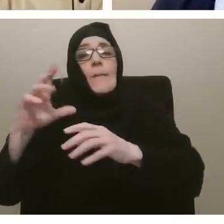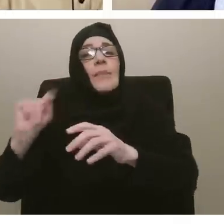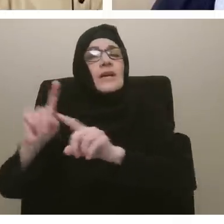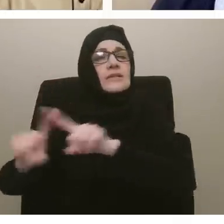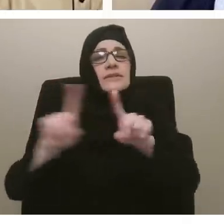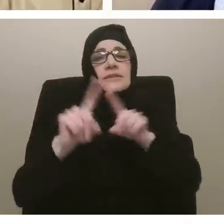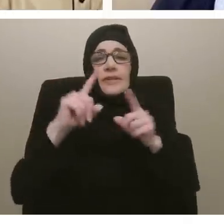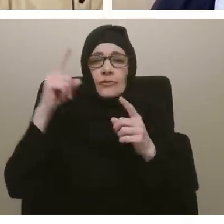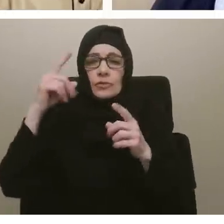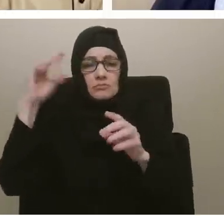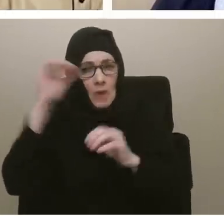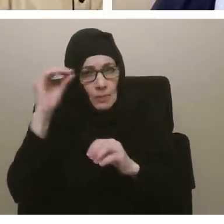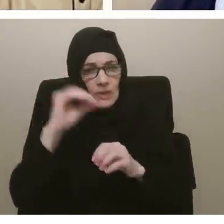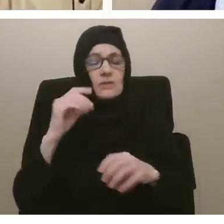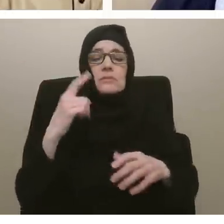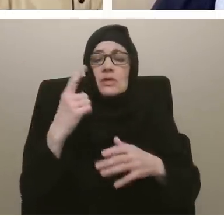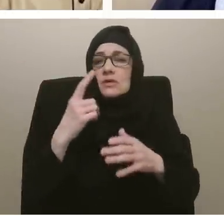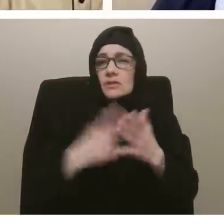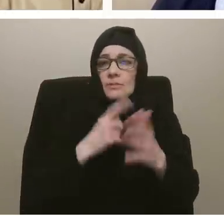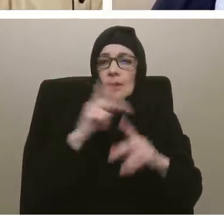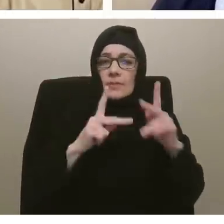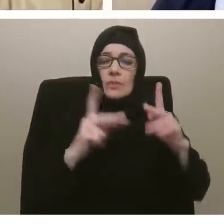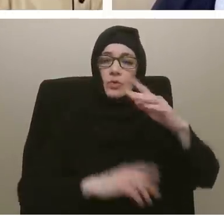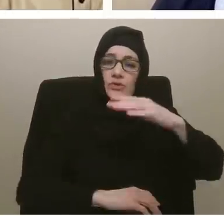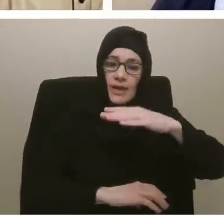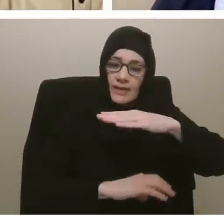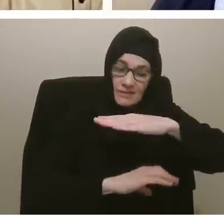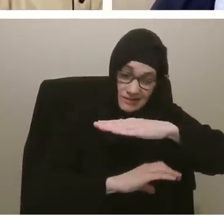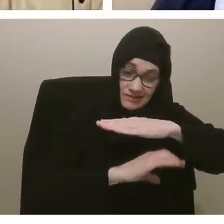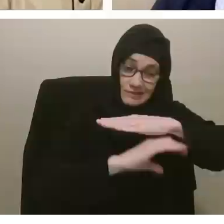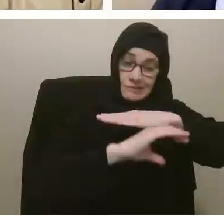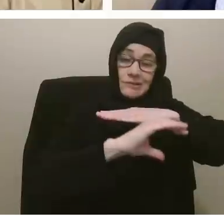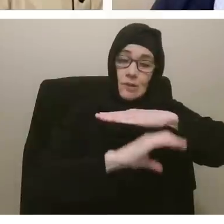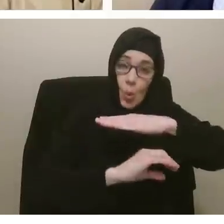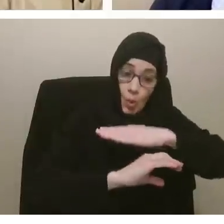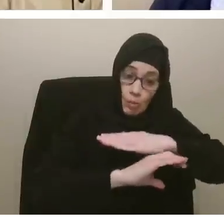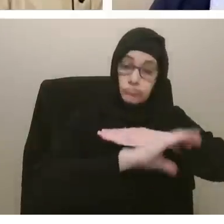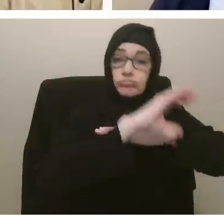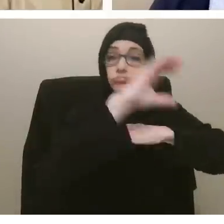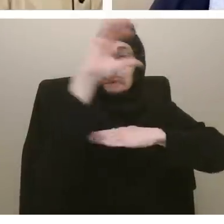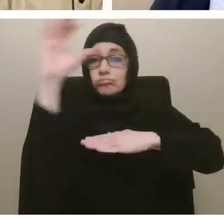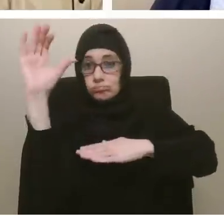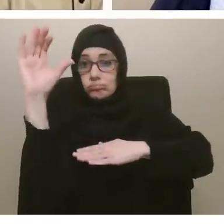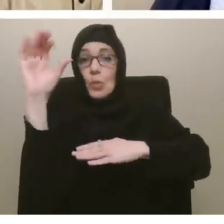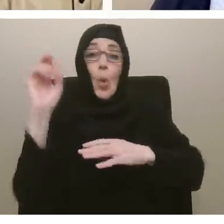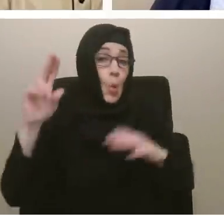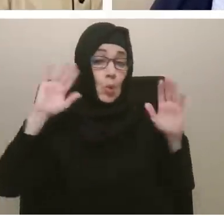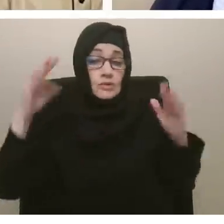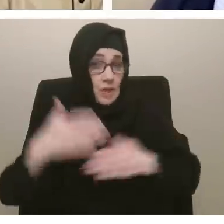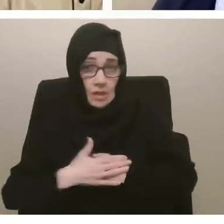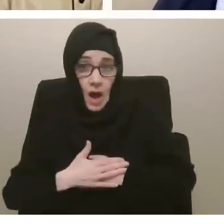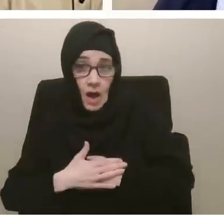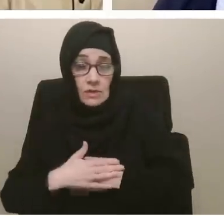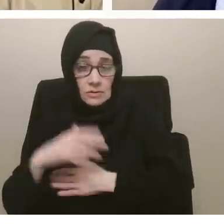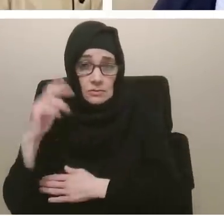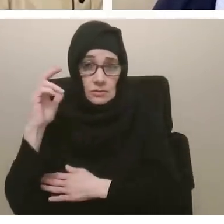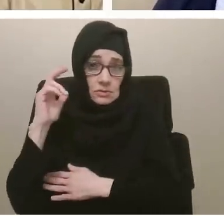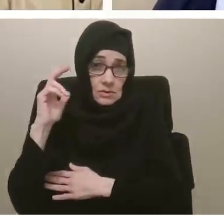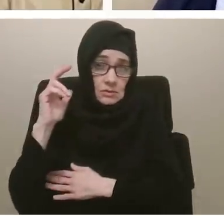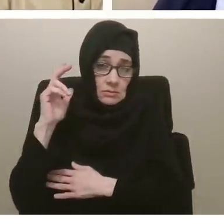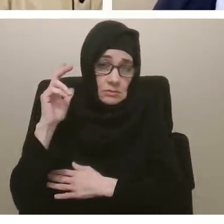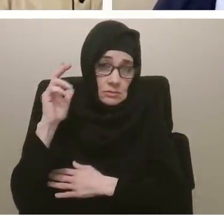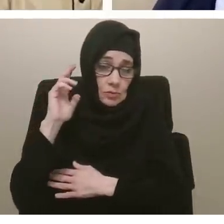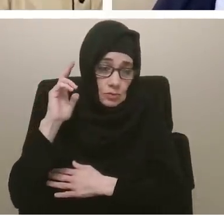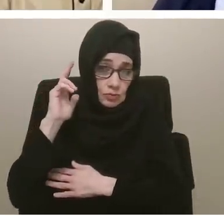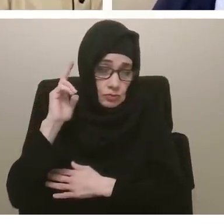Salat al-Duha. In any case, we understand that Allah is swearing by something that he has created to show the importance of the matter and to show the greatness